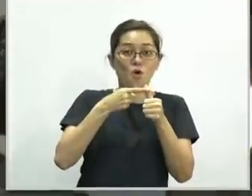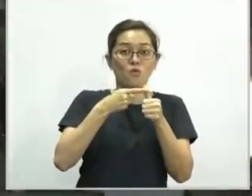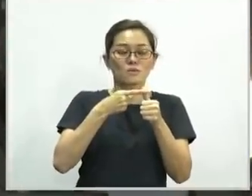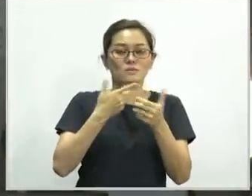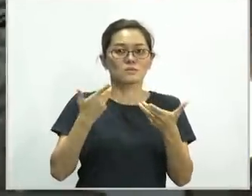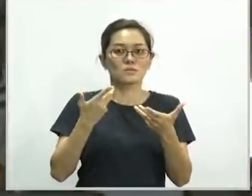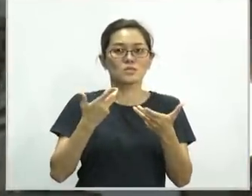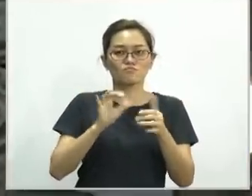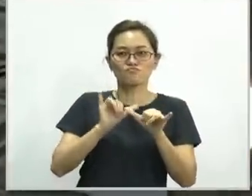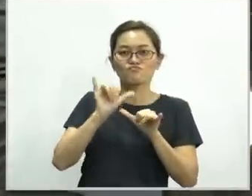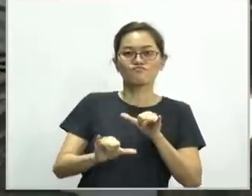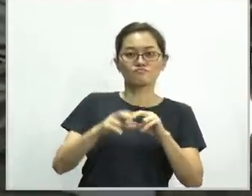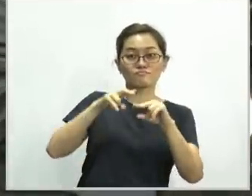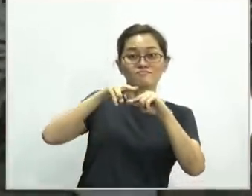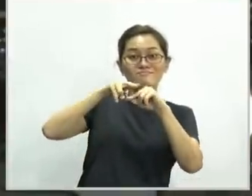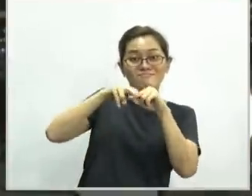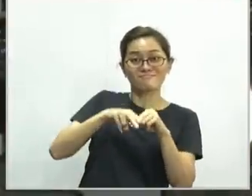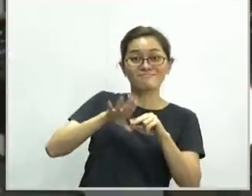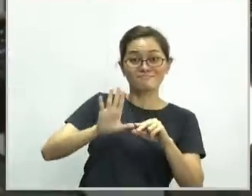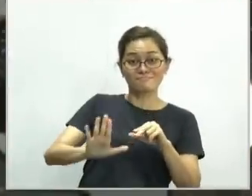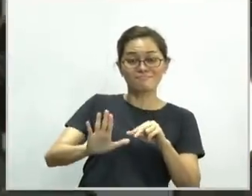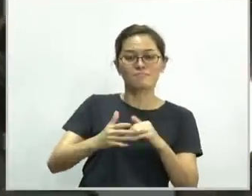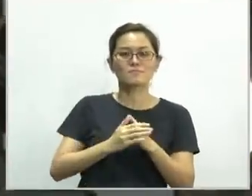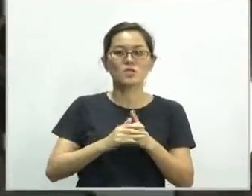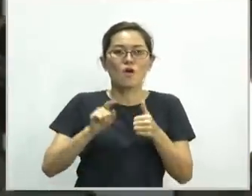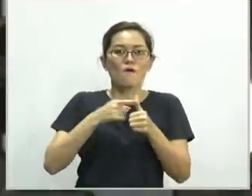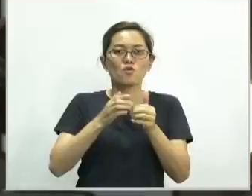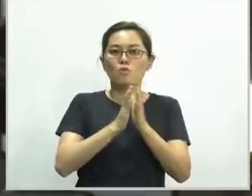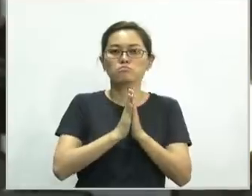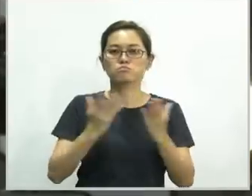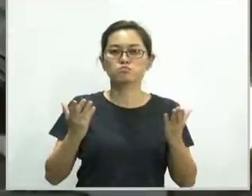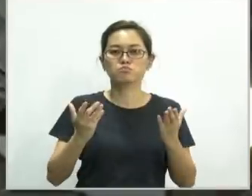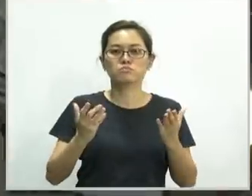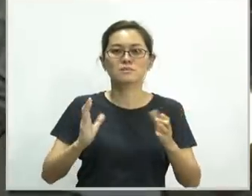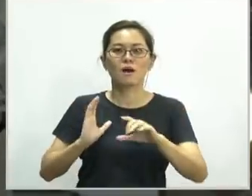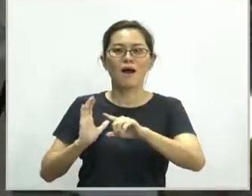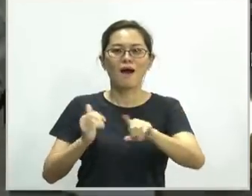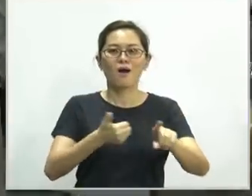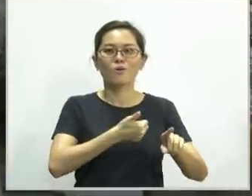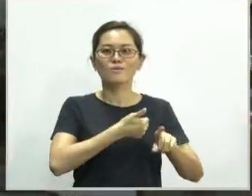stay seated. The first prayer is about humbling ourselves.